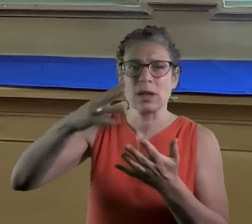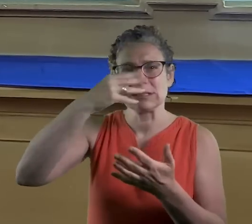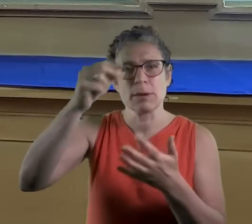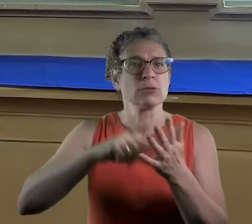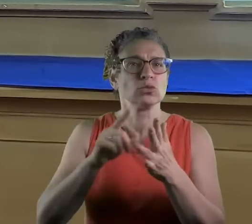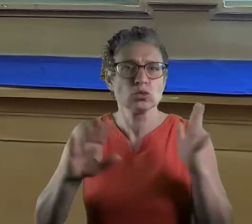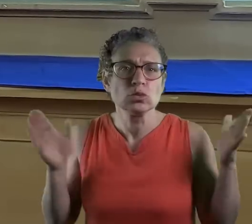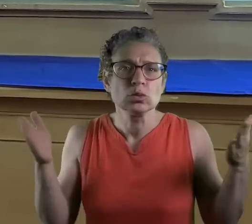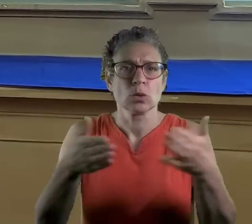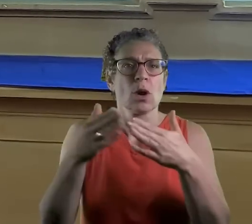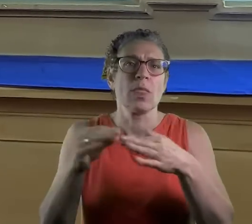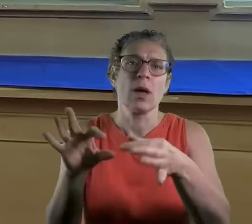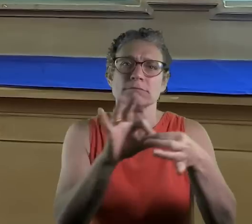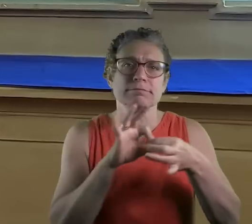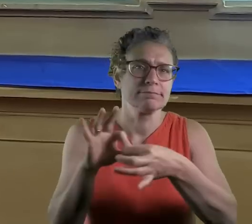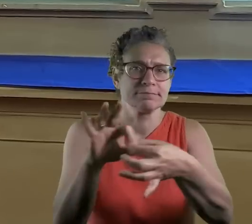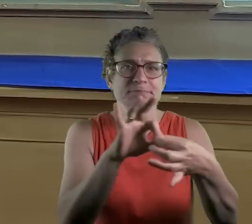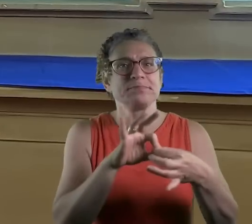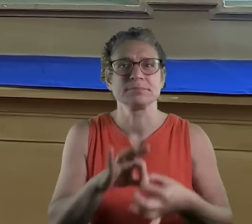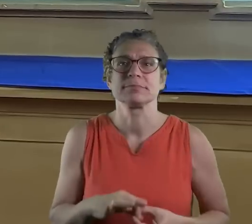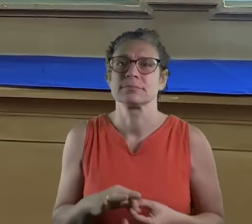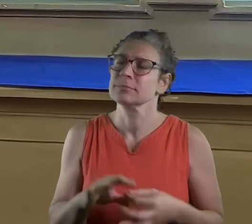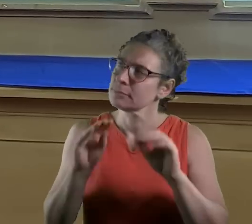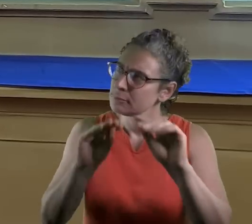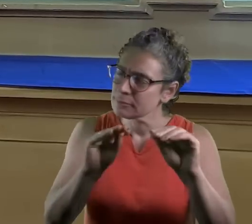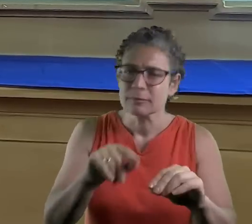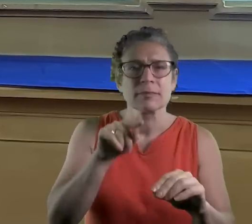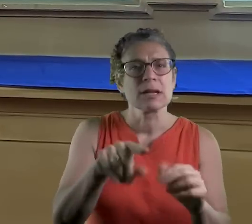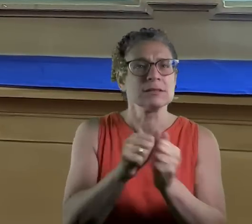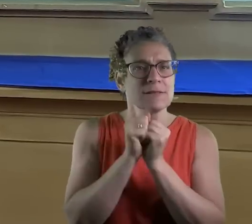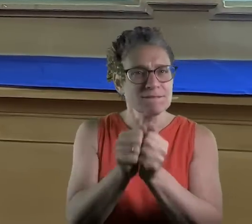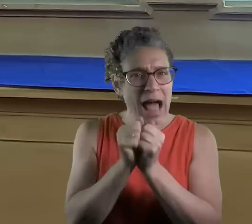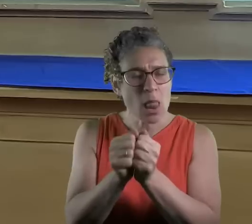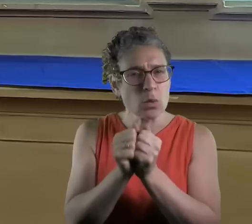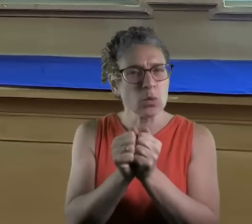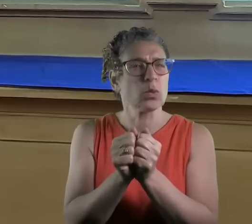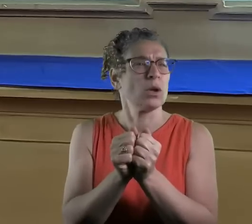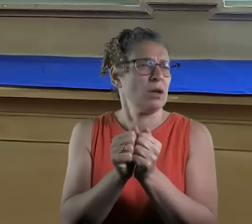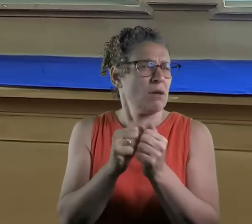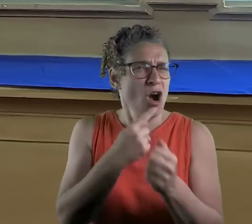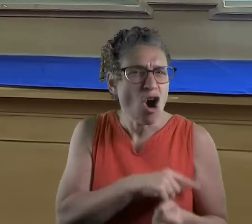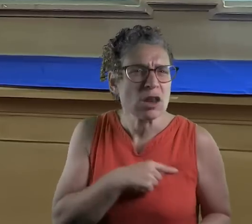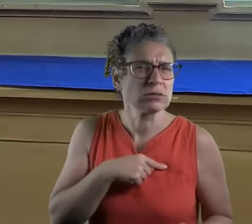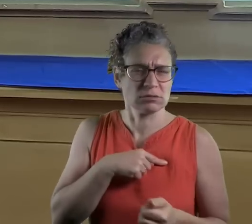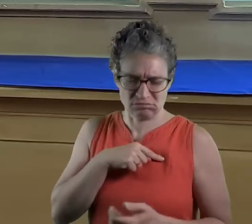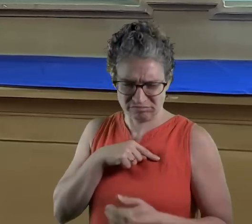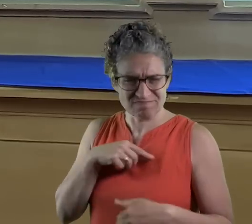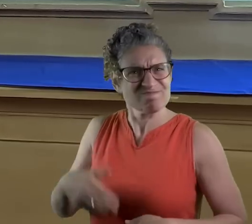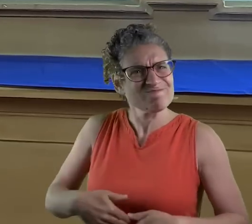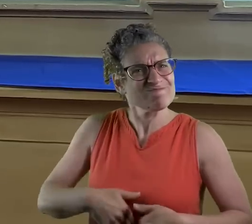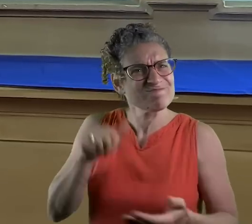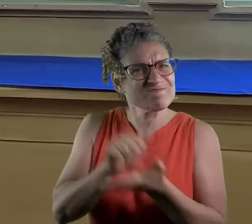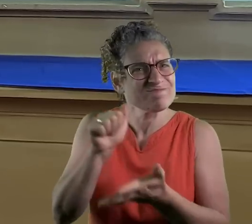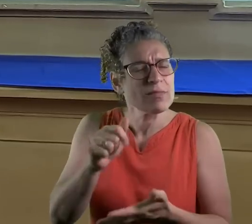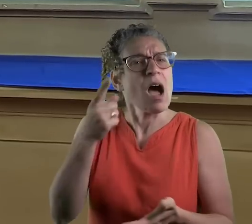towards unity and harmony. Teach them to value integrity and honesty, mindful